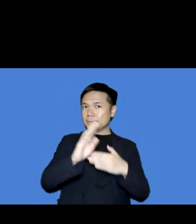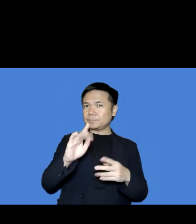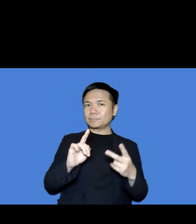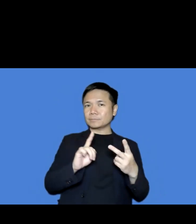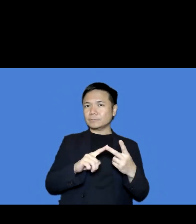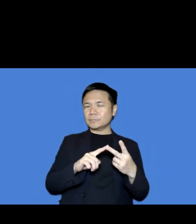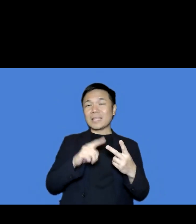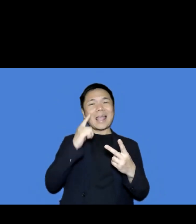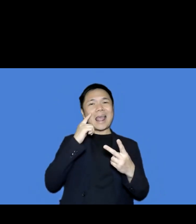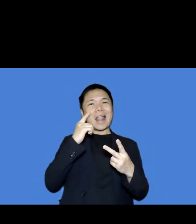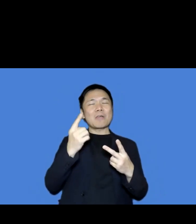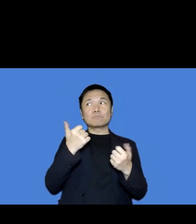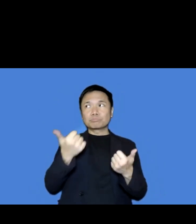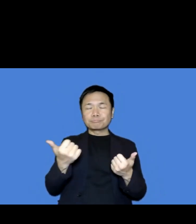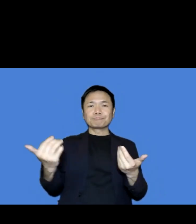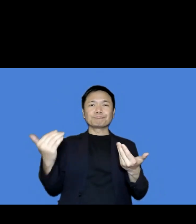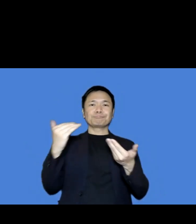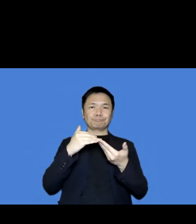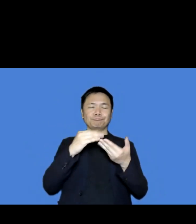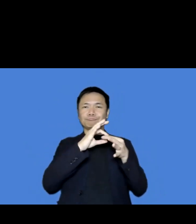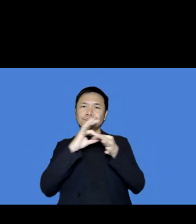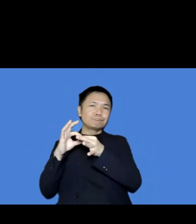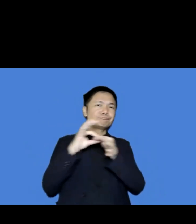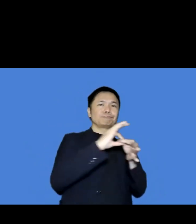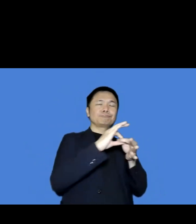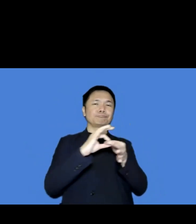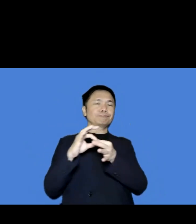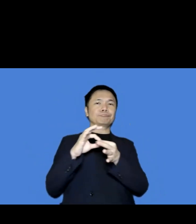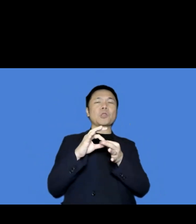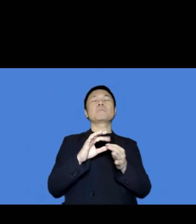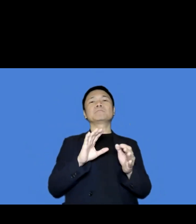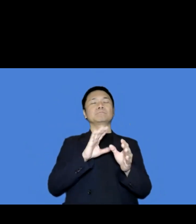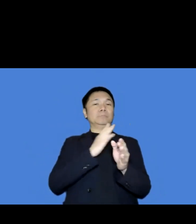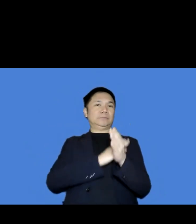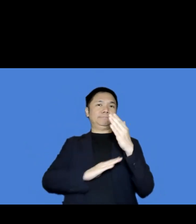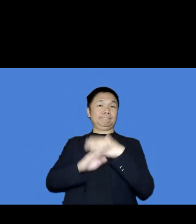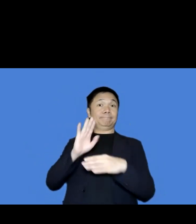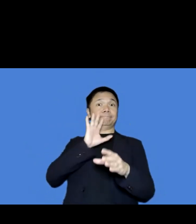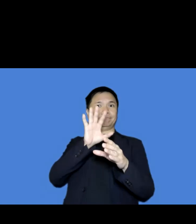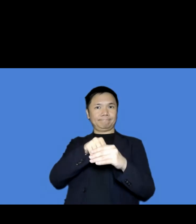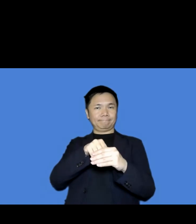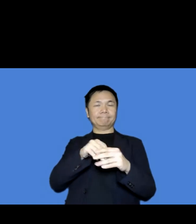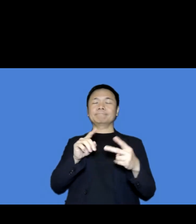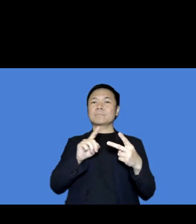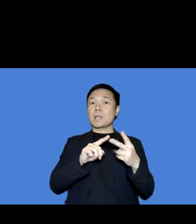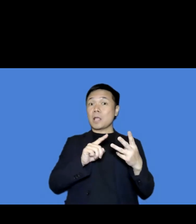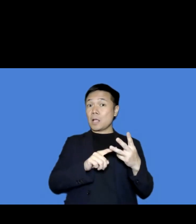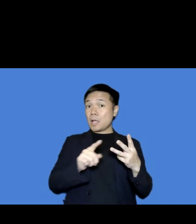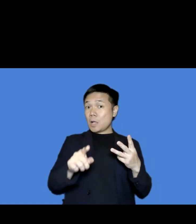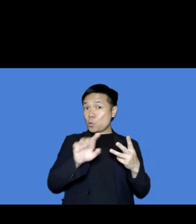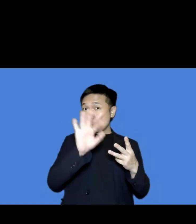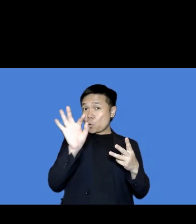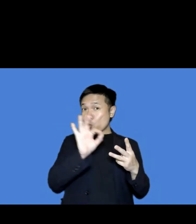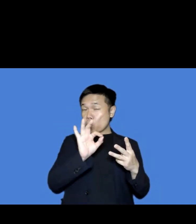meaningful participation, and everything else that you've talked about. So I hope that some of our questions will